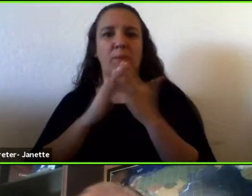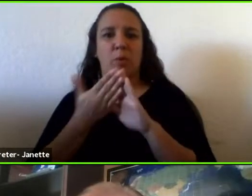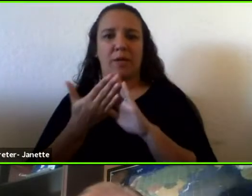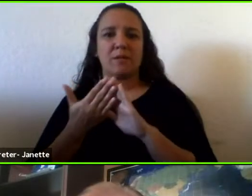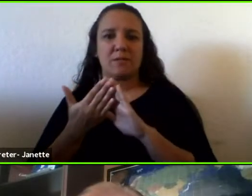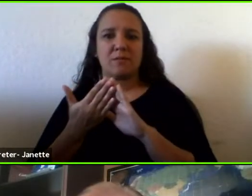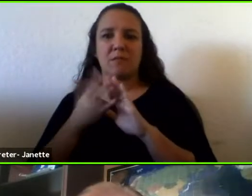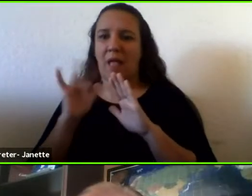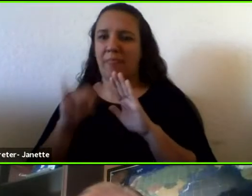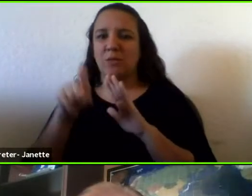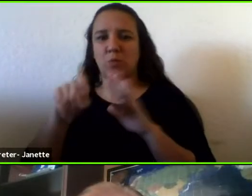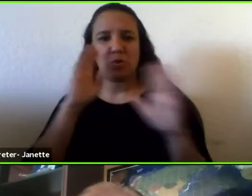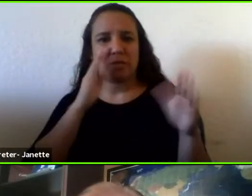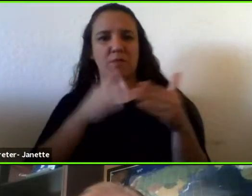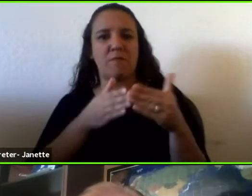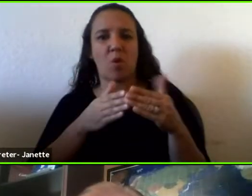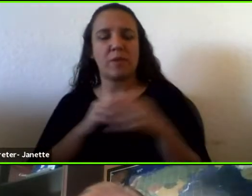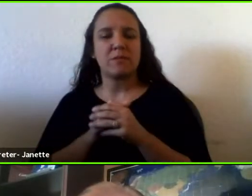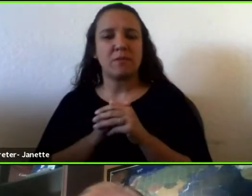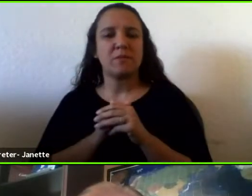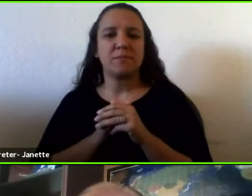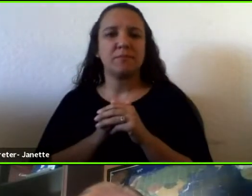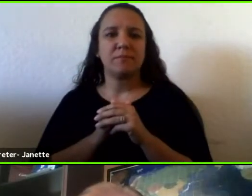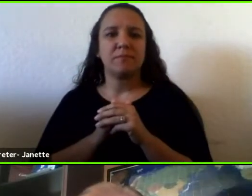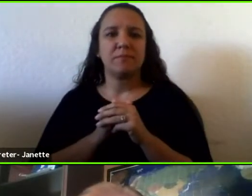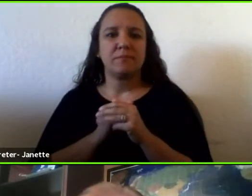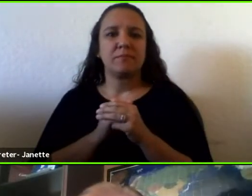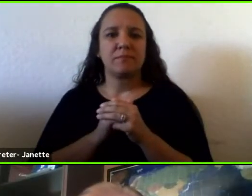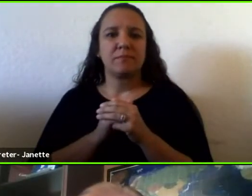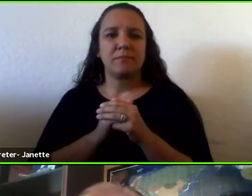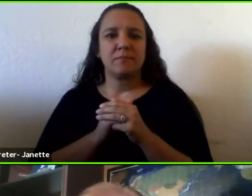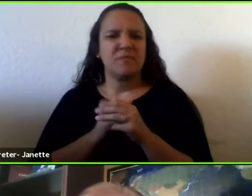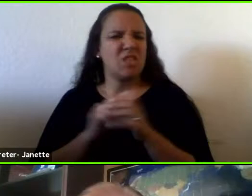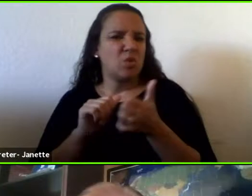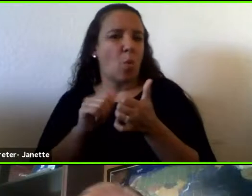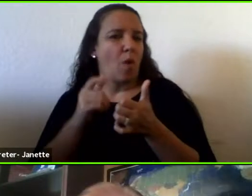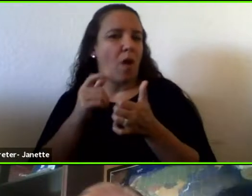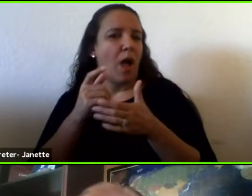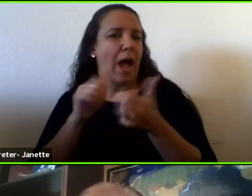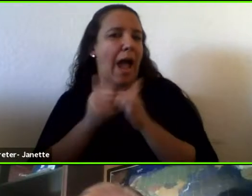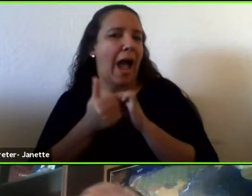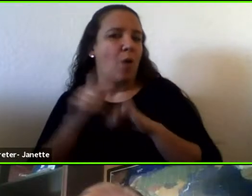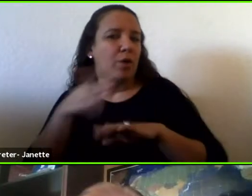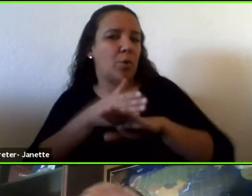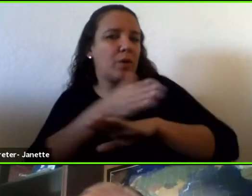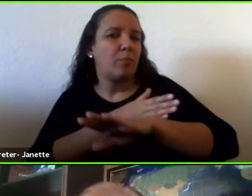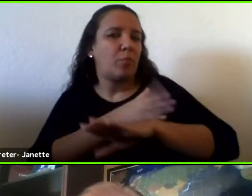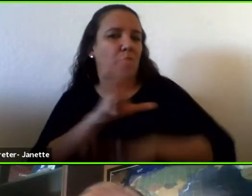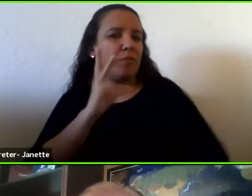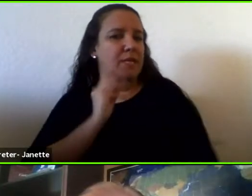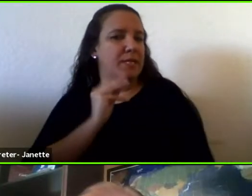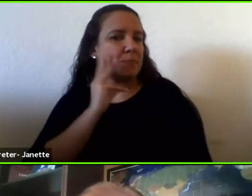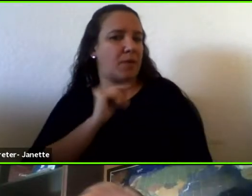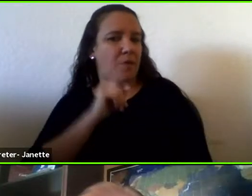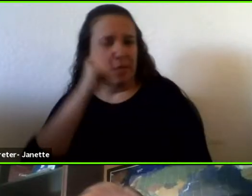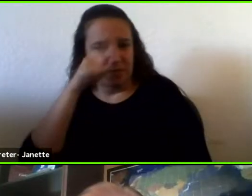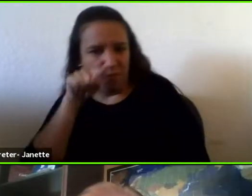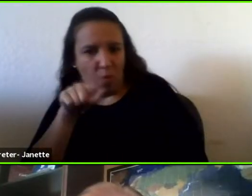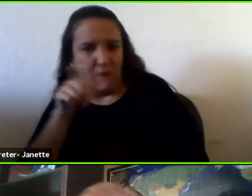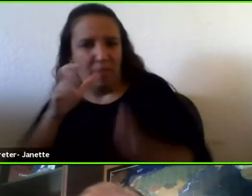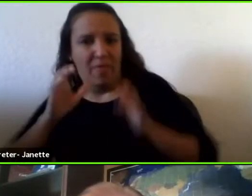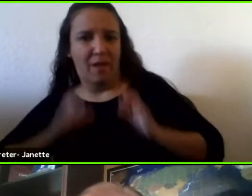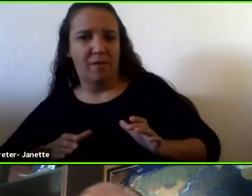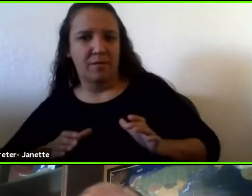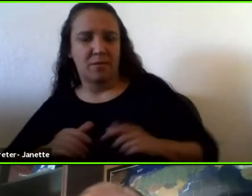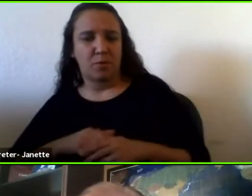that you need to focus on. How are you going to make that experience for a customer to keep coming back? And how are they going to get to know you in order to support you? I do